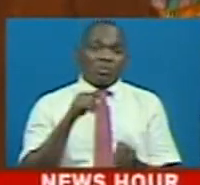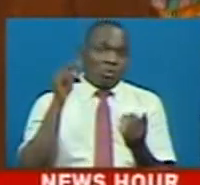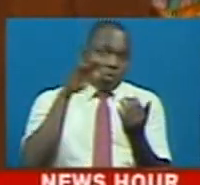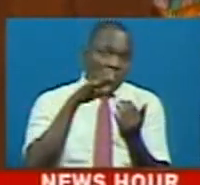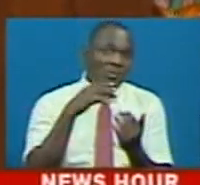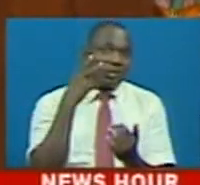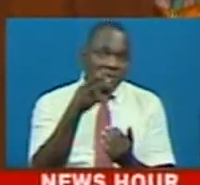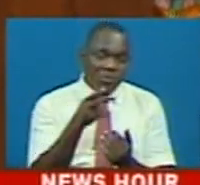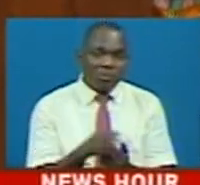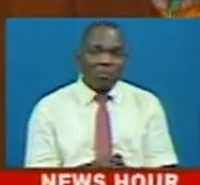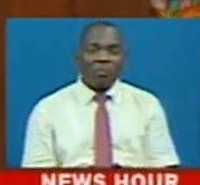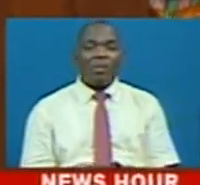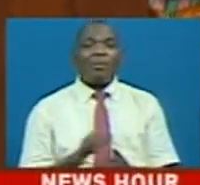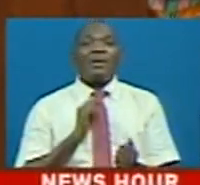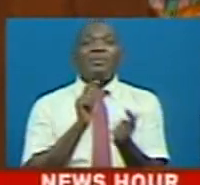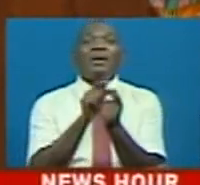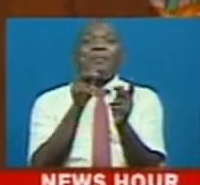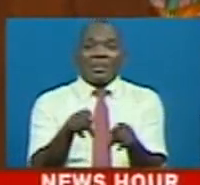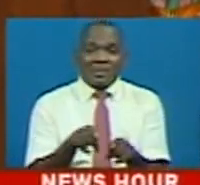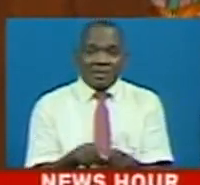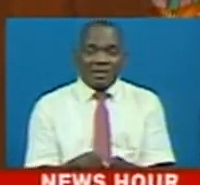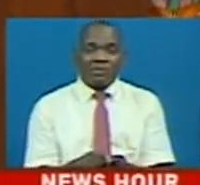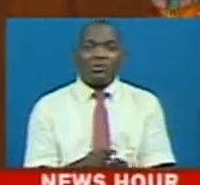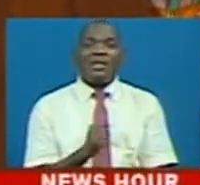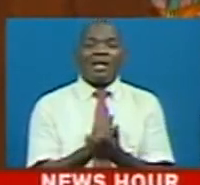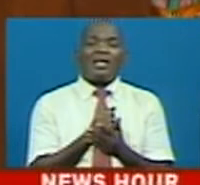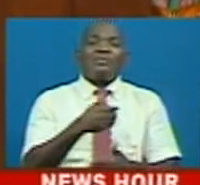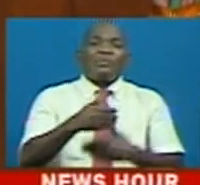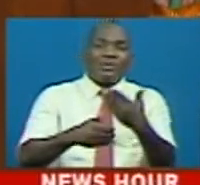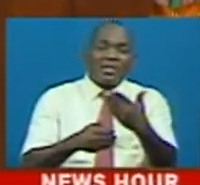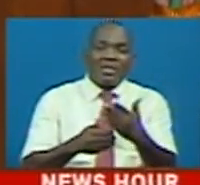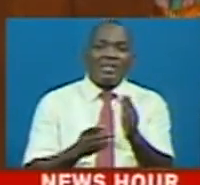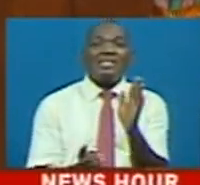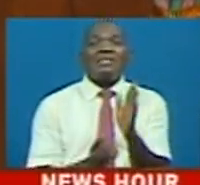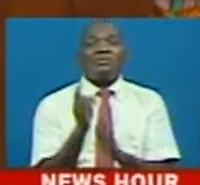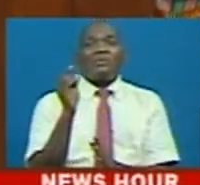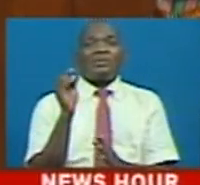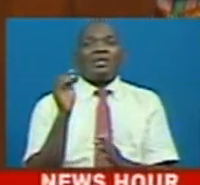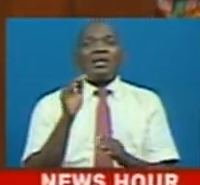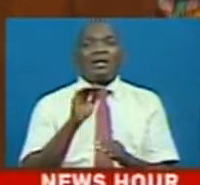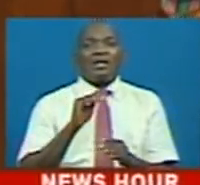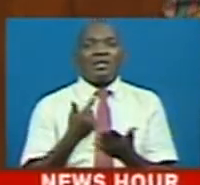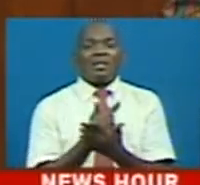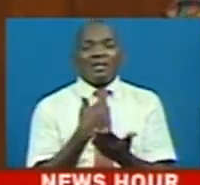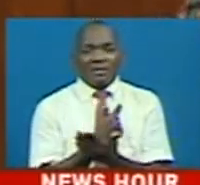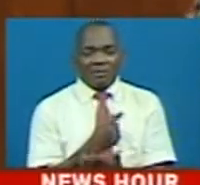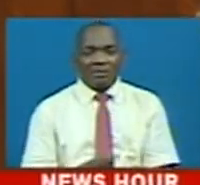to working closely with you to bring progress and prosperity to our nation.